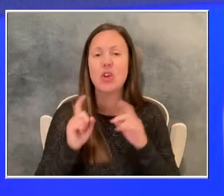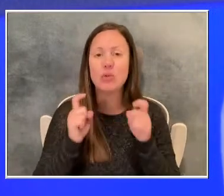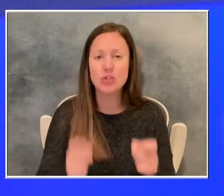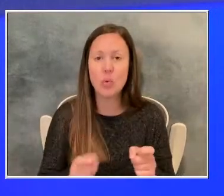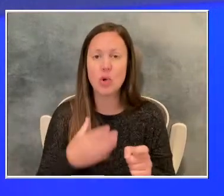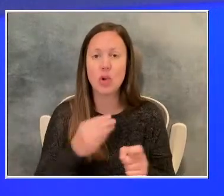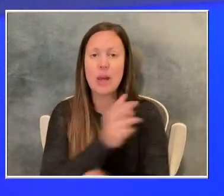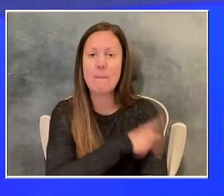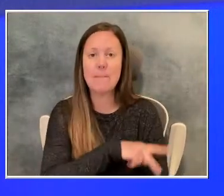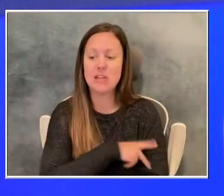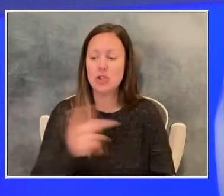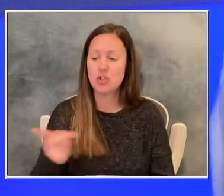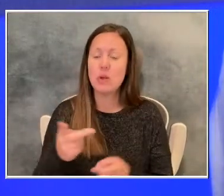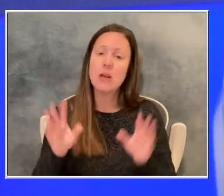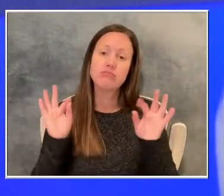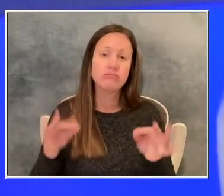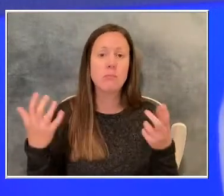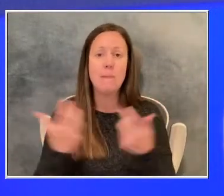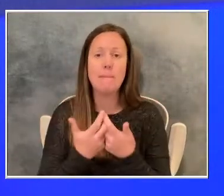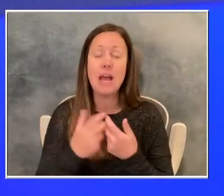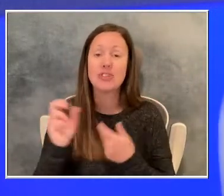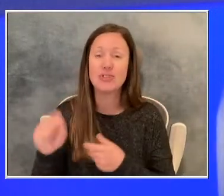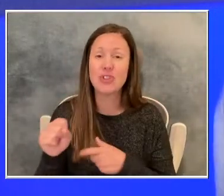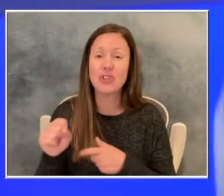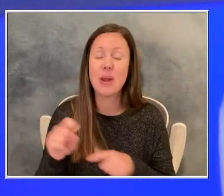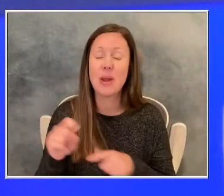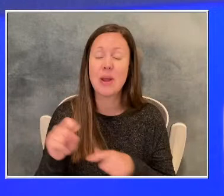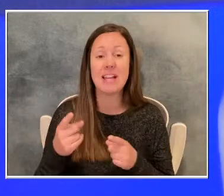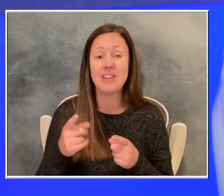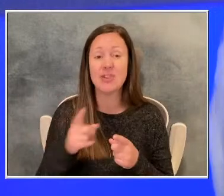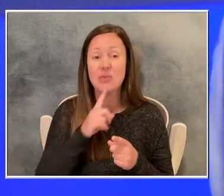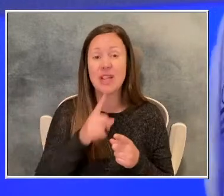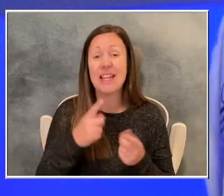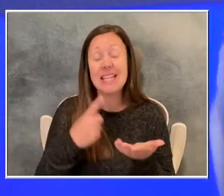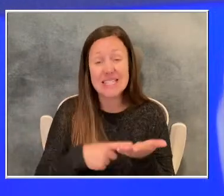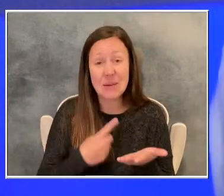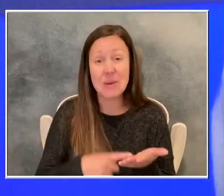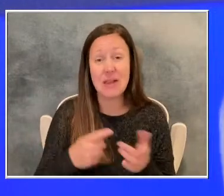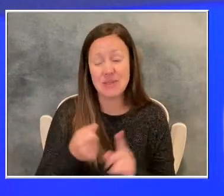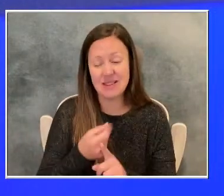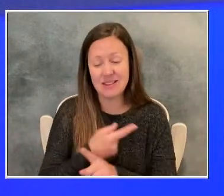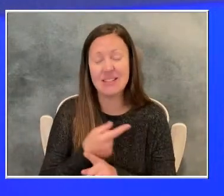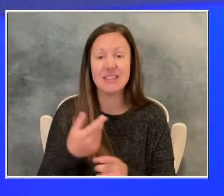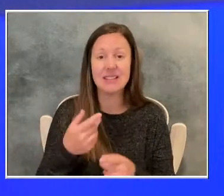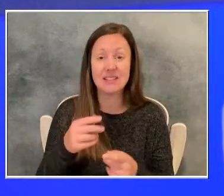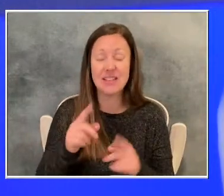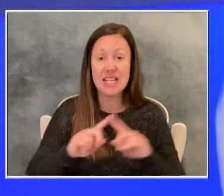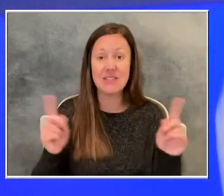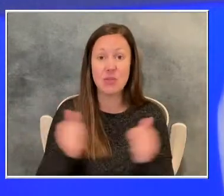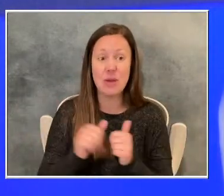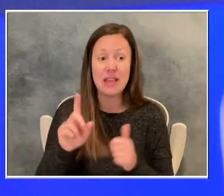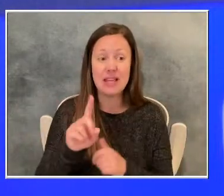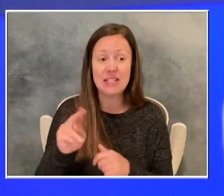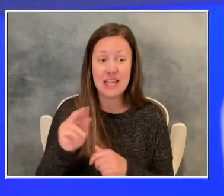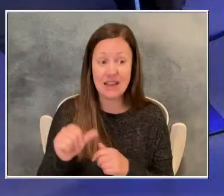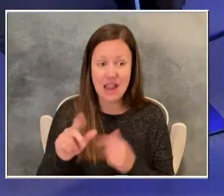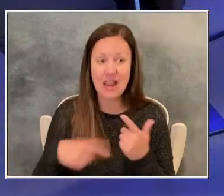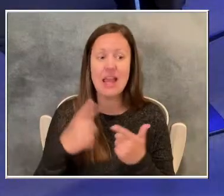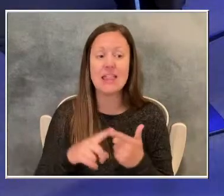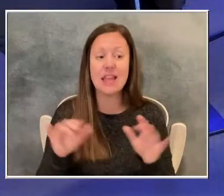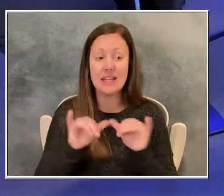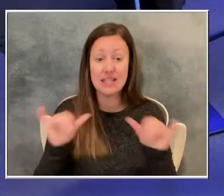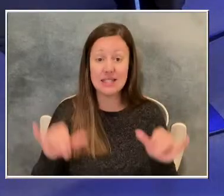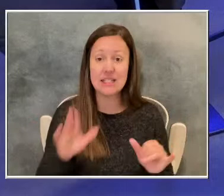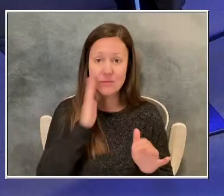matched, there are still very multiple differences in the DNA that the immune system recognizes. So is it common enough to where